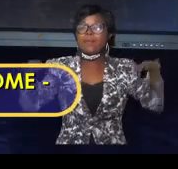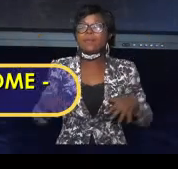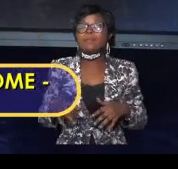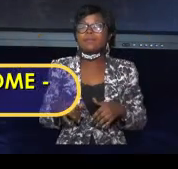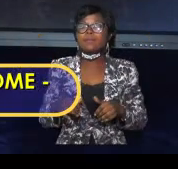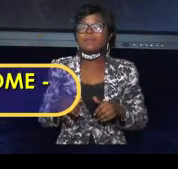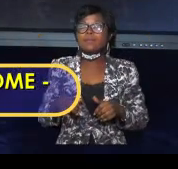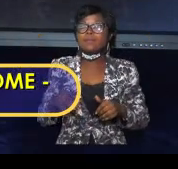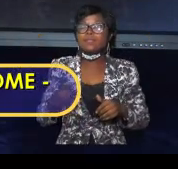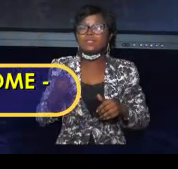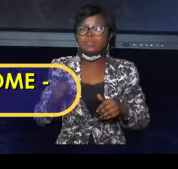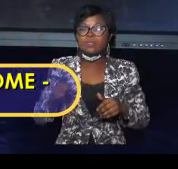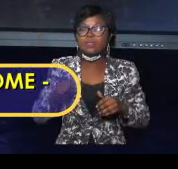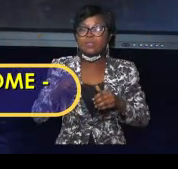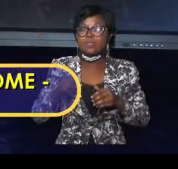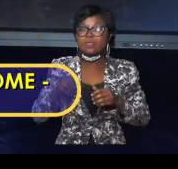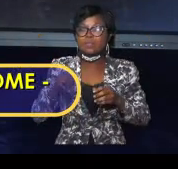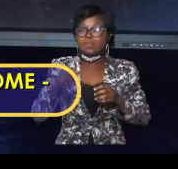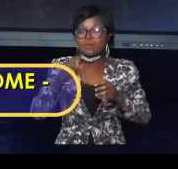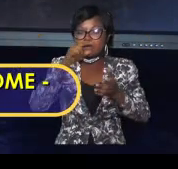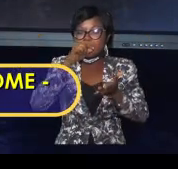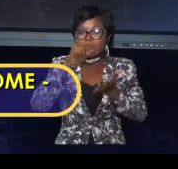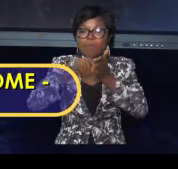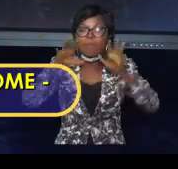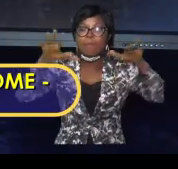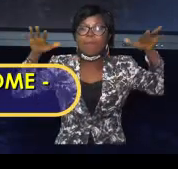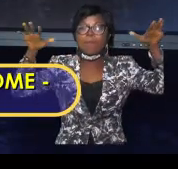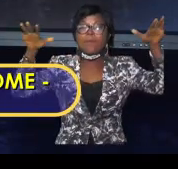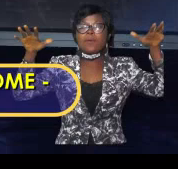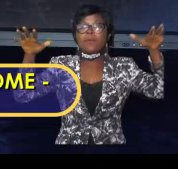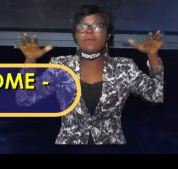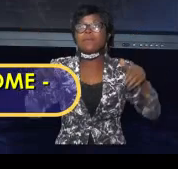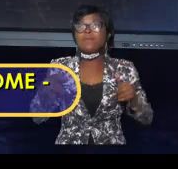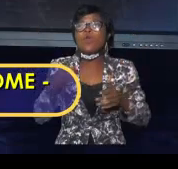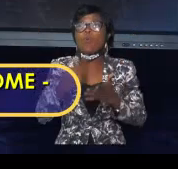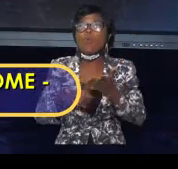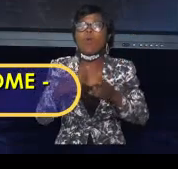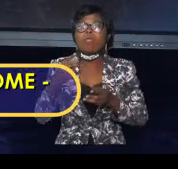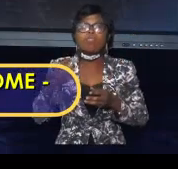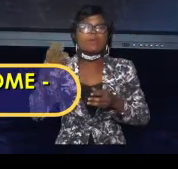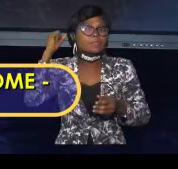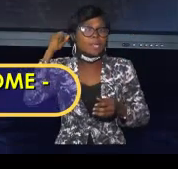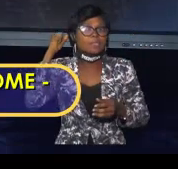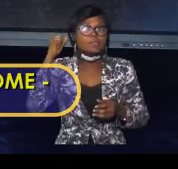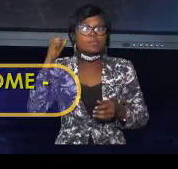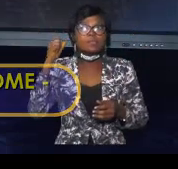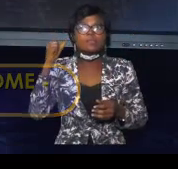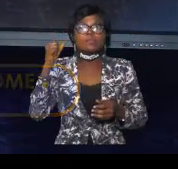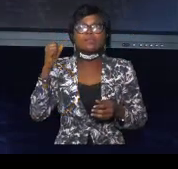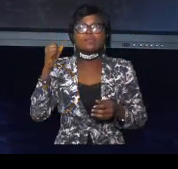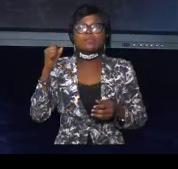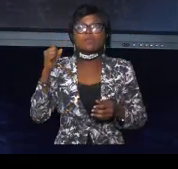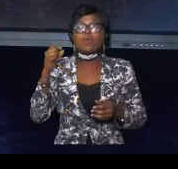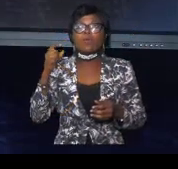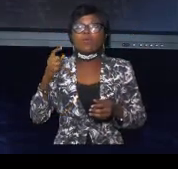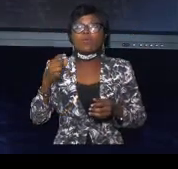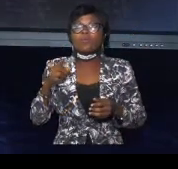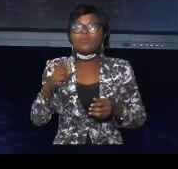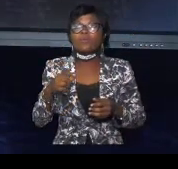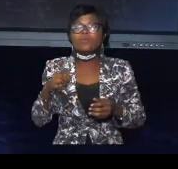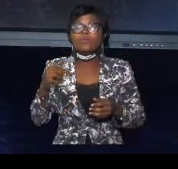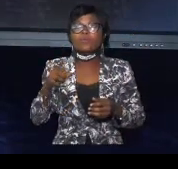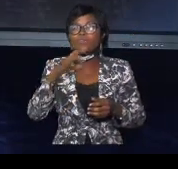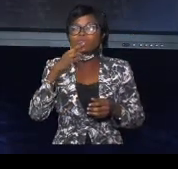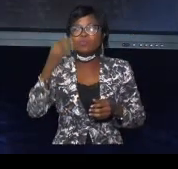Yes. The bird, every bird lives in the nest. N-E-S-T, yes. What sound does it make?